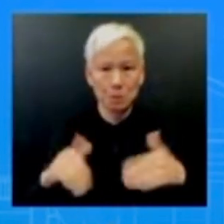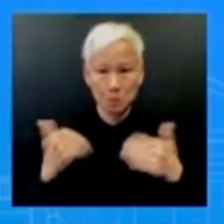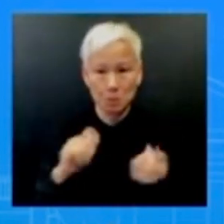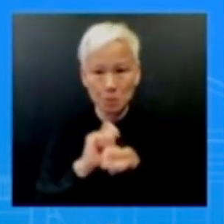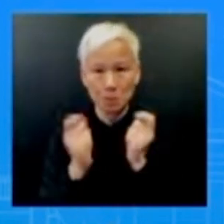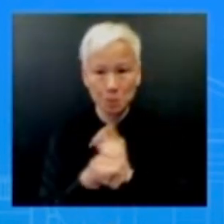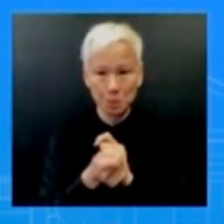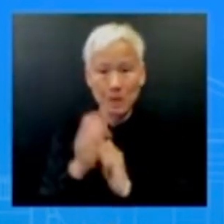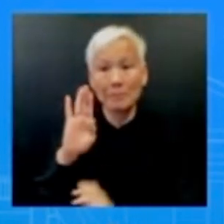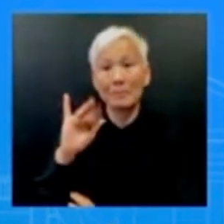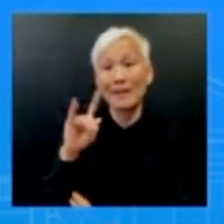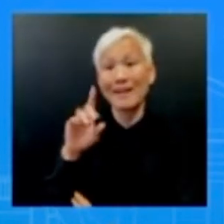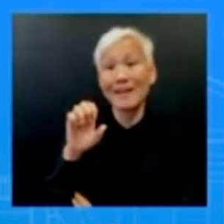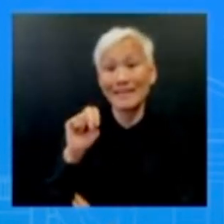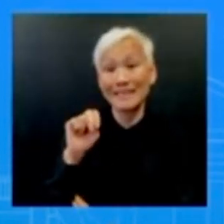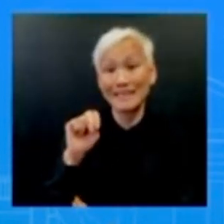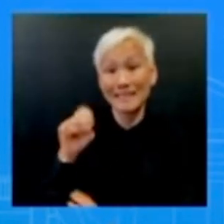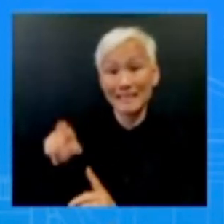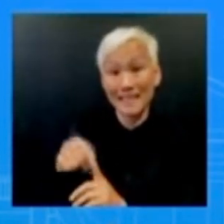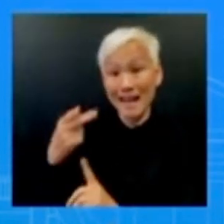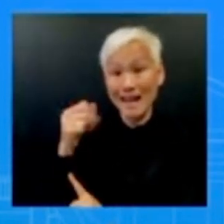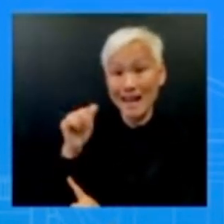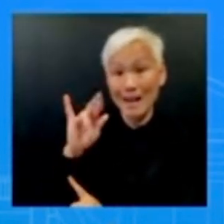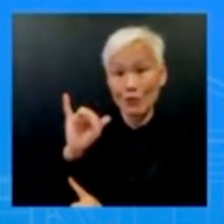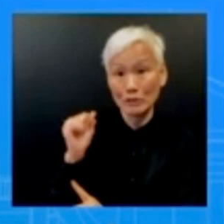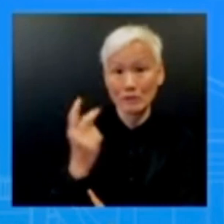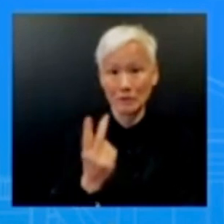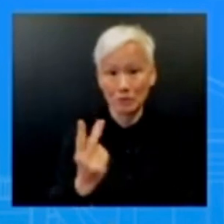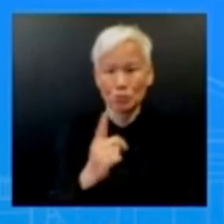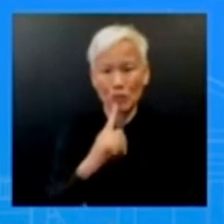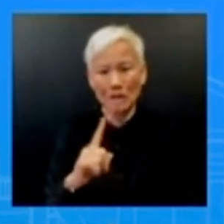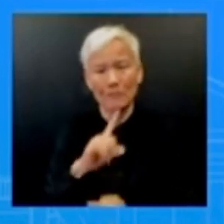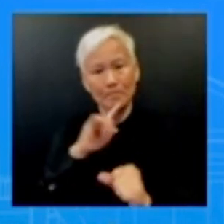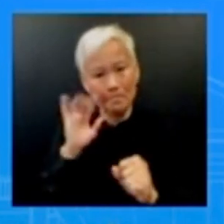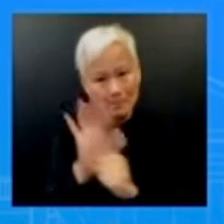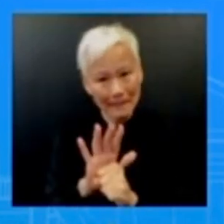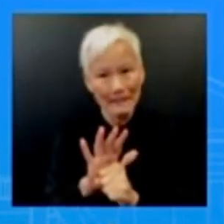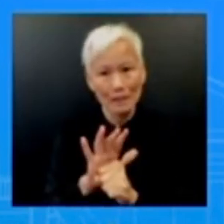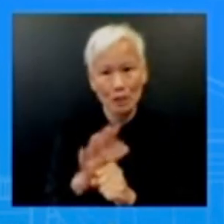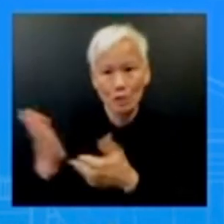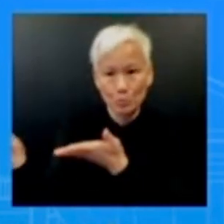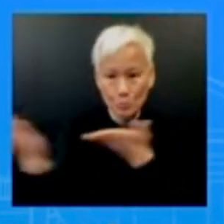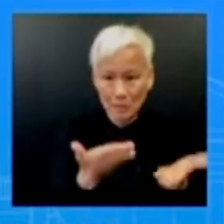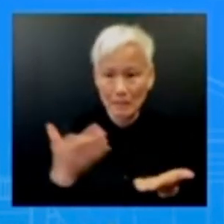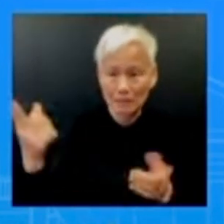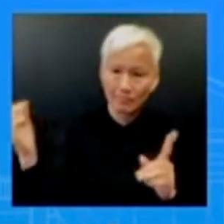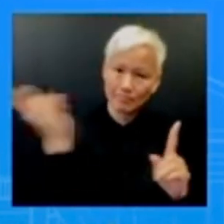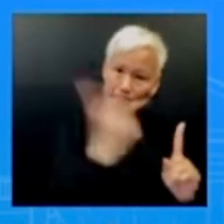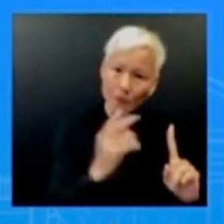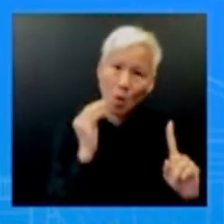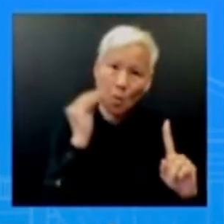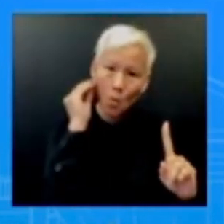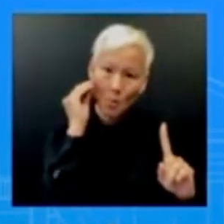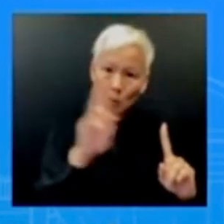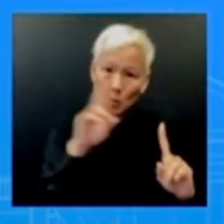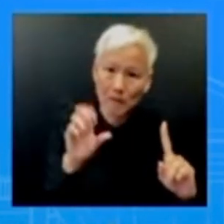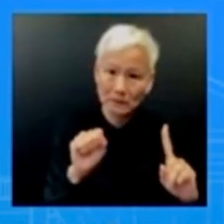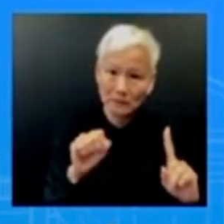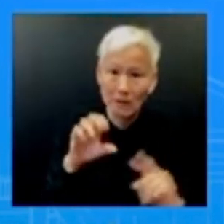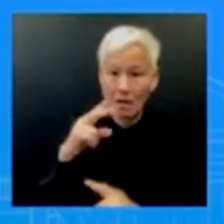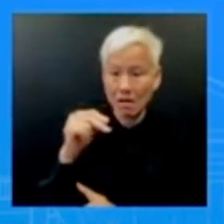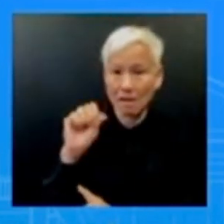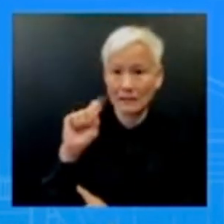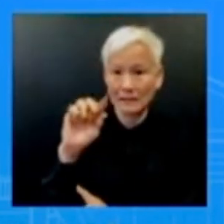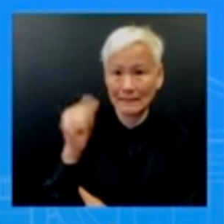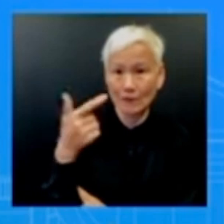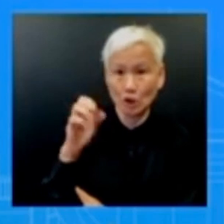in our commitment to bringing Americans wrongfully detained or held hostage abroad home to their loved ones, and this is yet another example of the president's commitment in